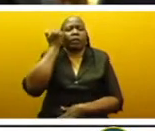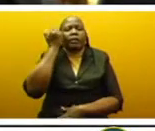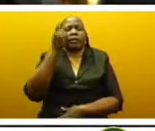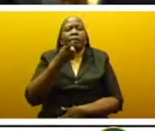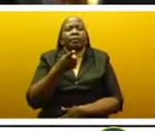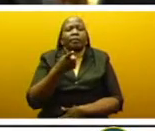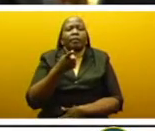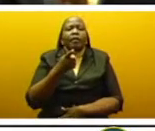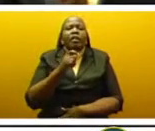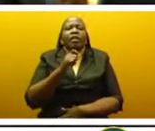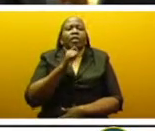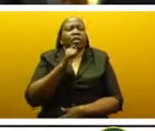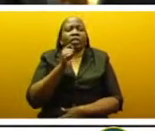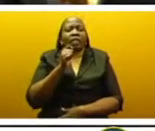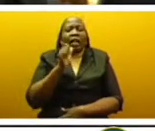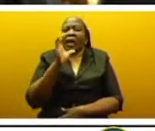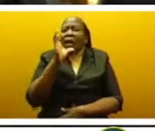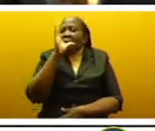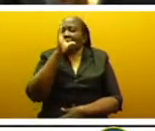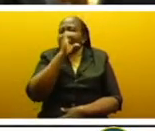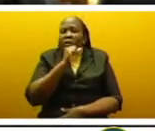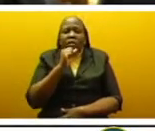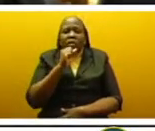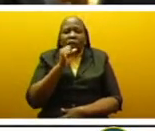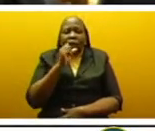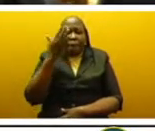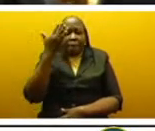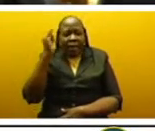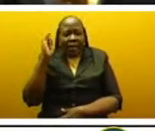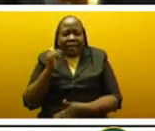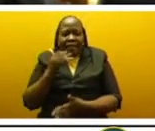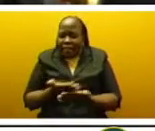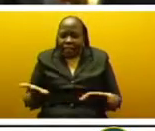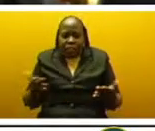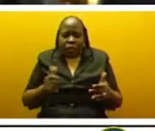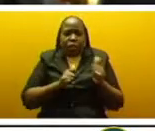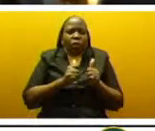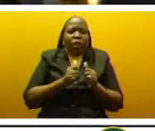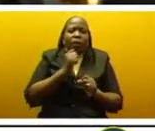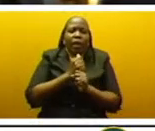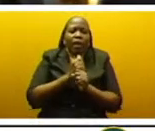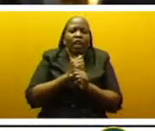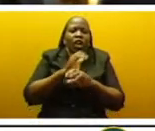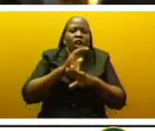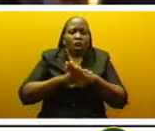was not amused by the going-ons in the Electoral Commission.